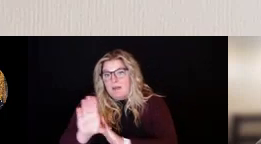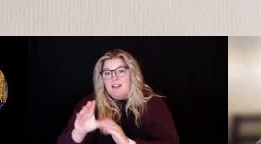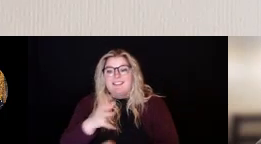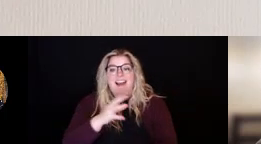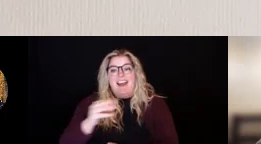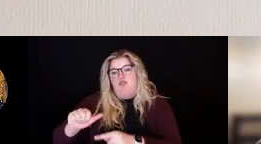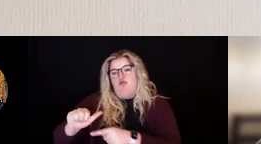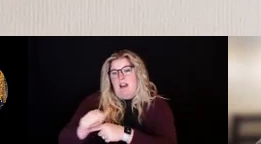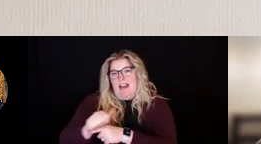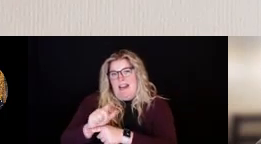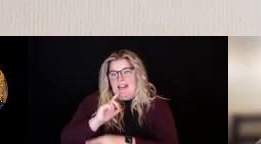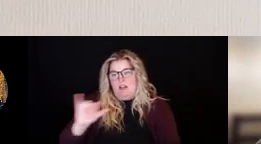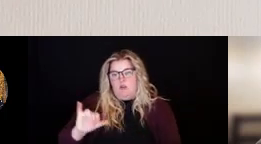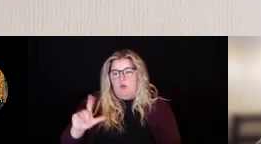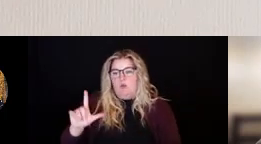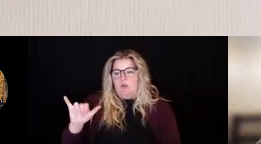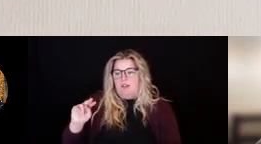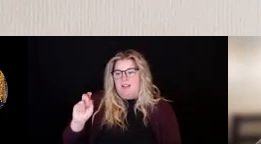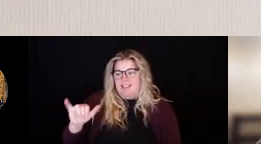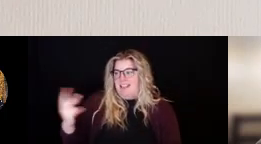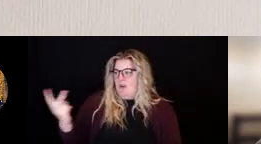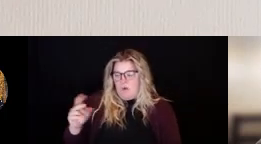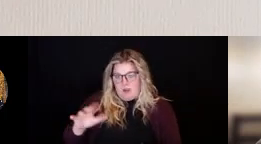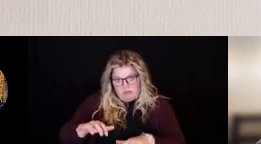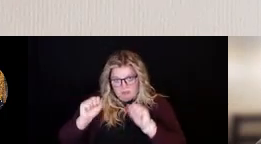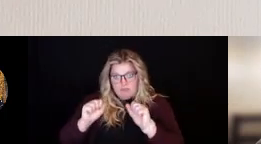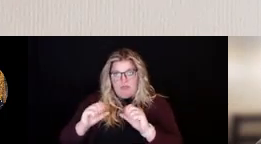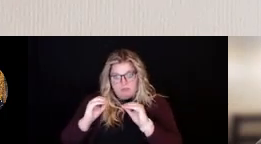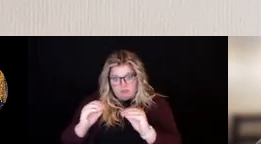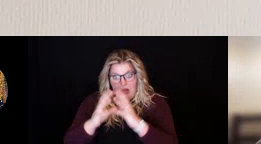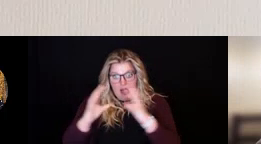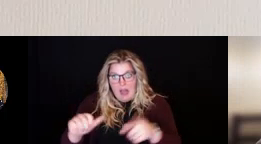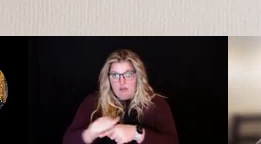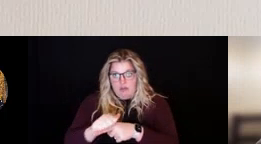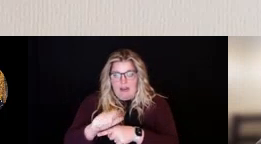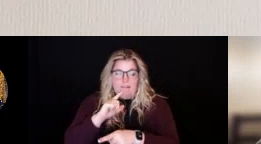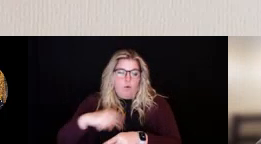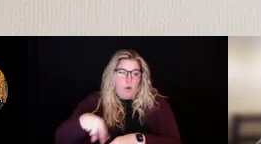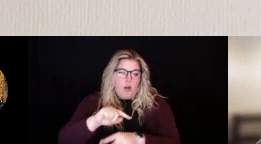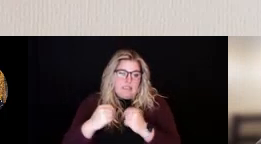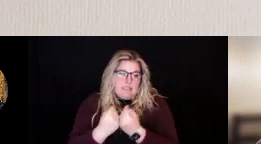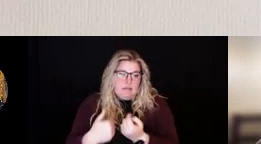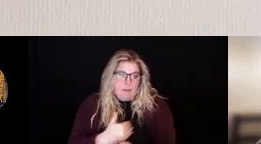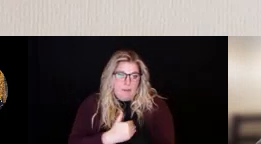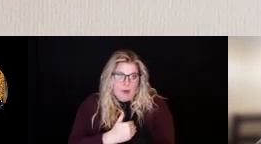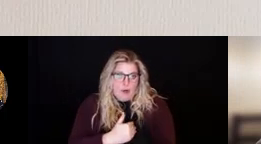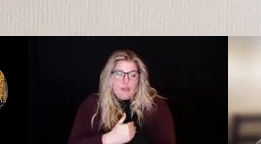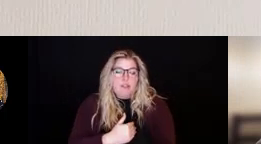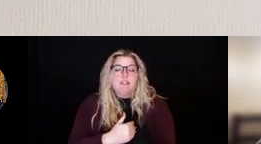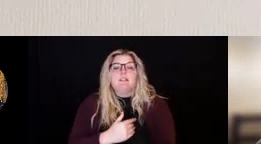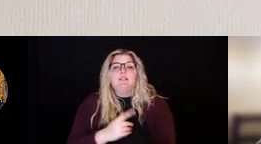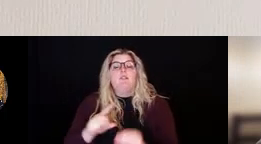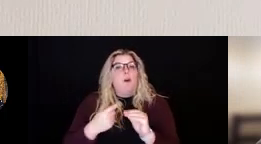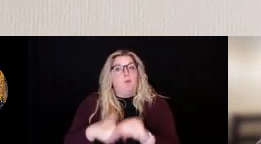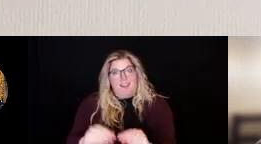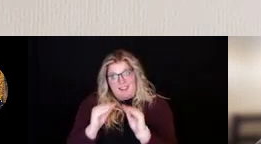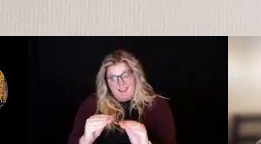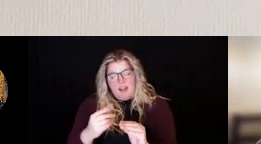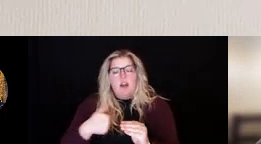into training as well. Lindsay and I do a lot of training for our team members, and when we do that, we kind of cover those